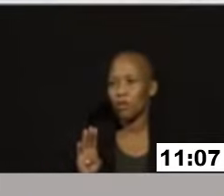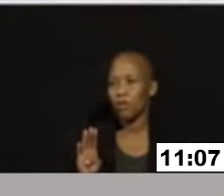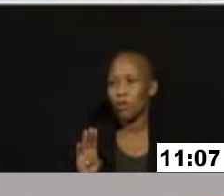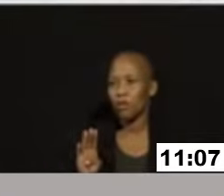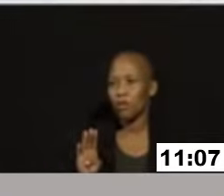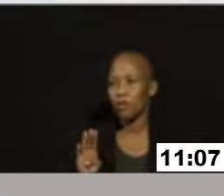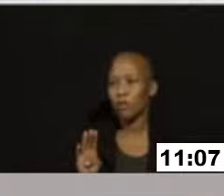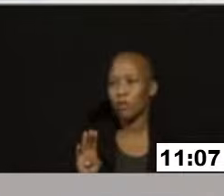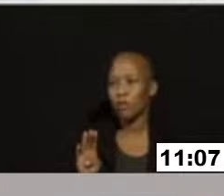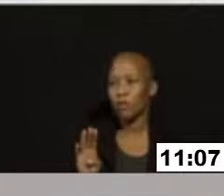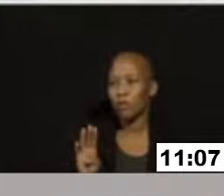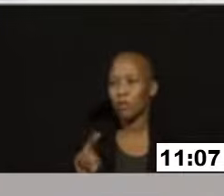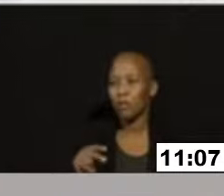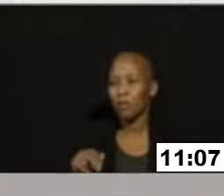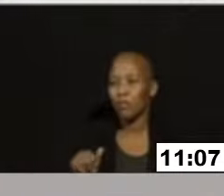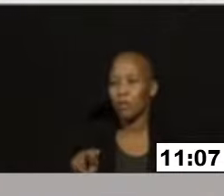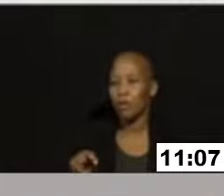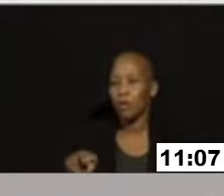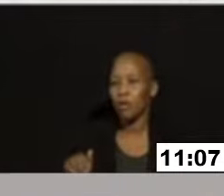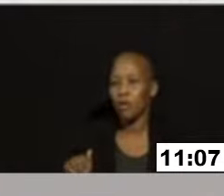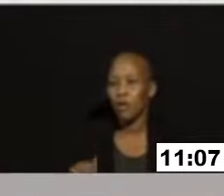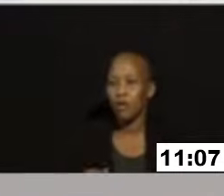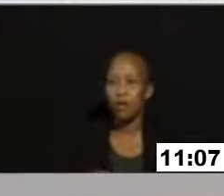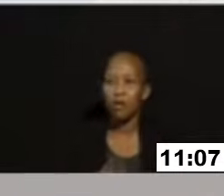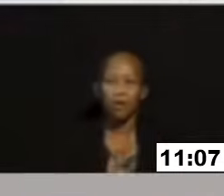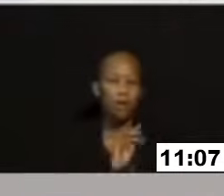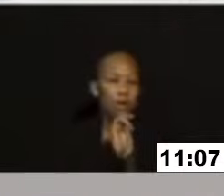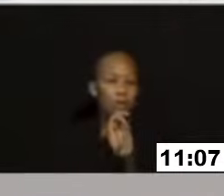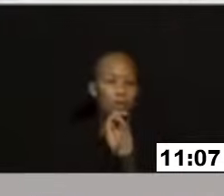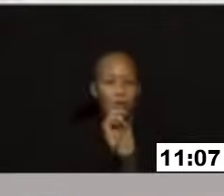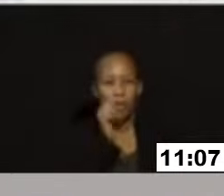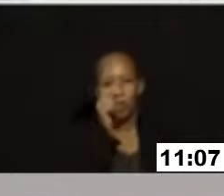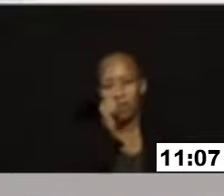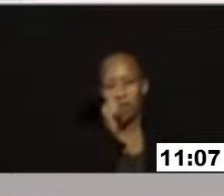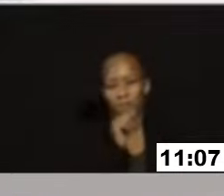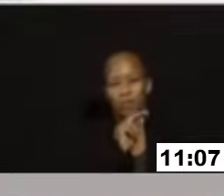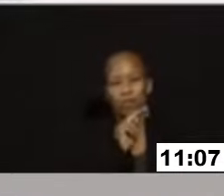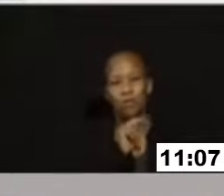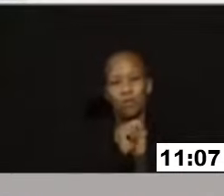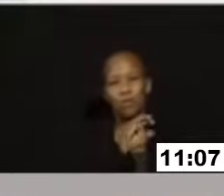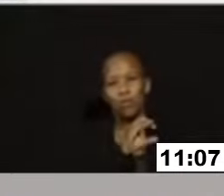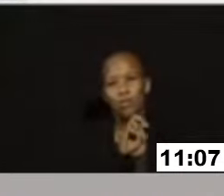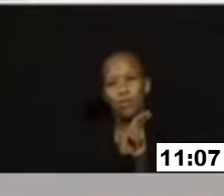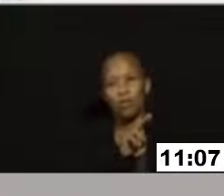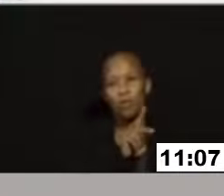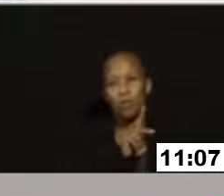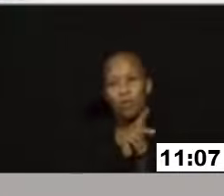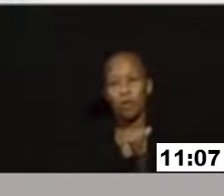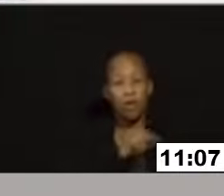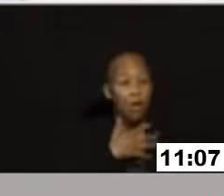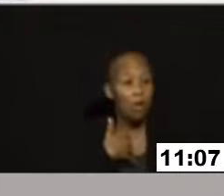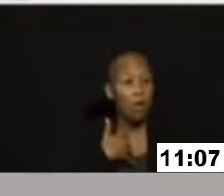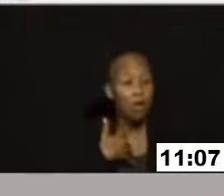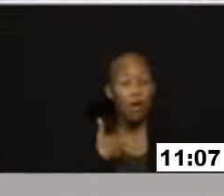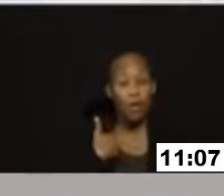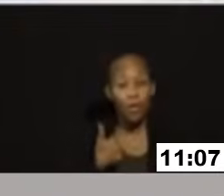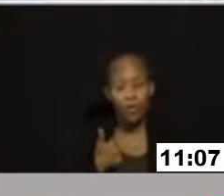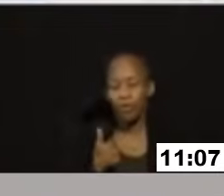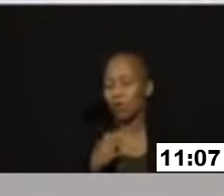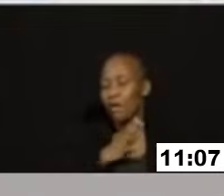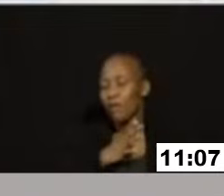Good morning, Mr. Ngcuka. How are you today? I'm fine, and thank you very much. Good, thank you.